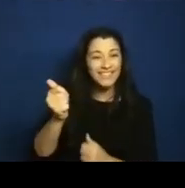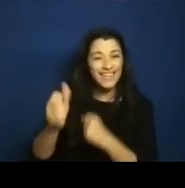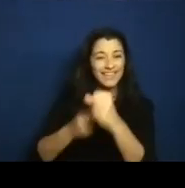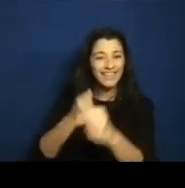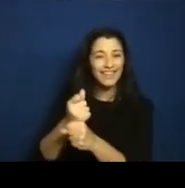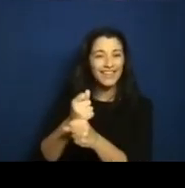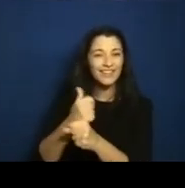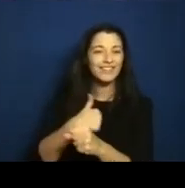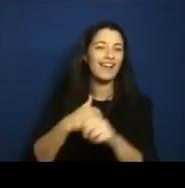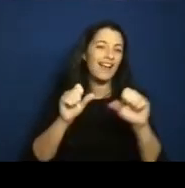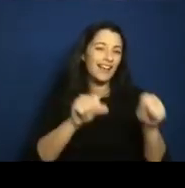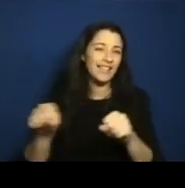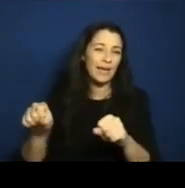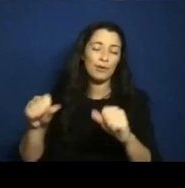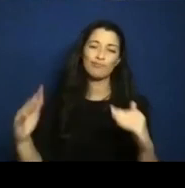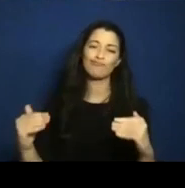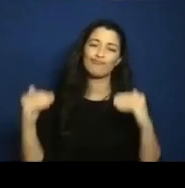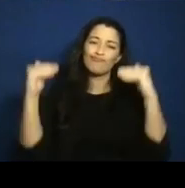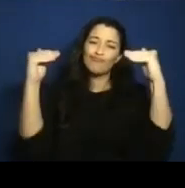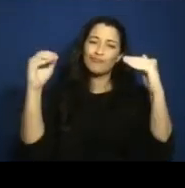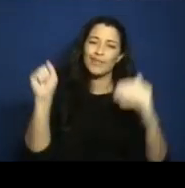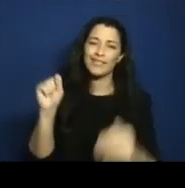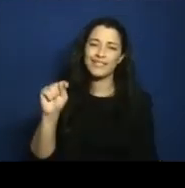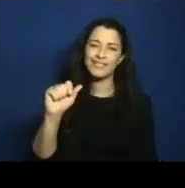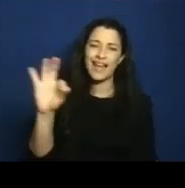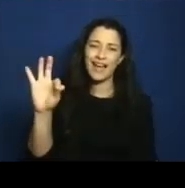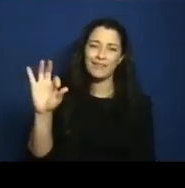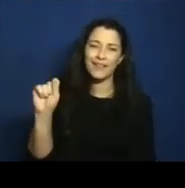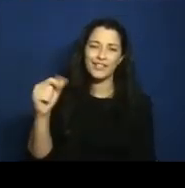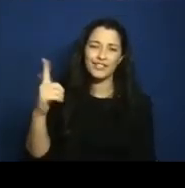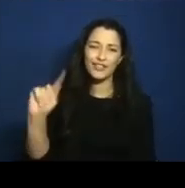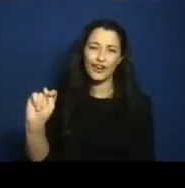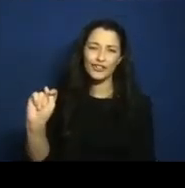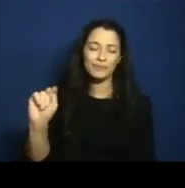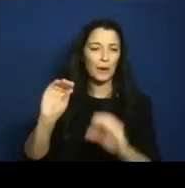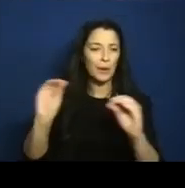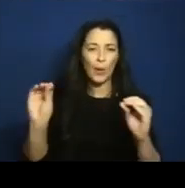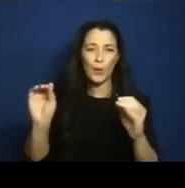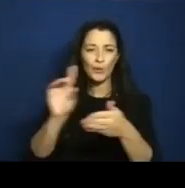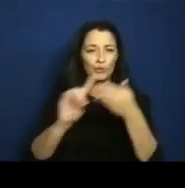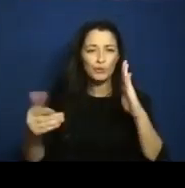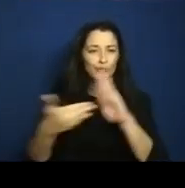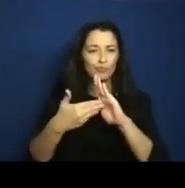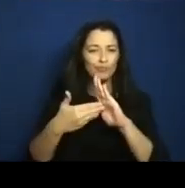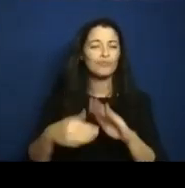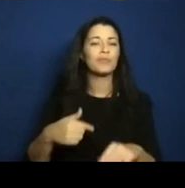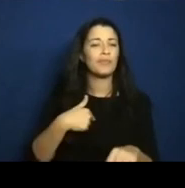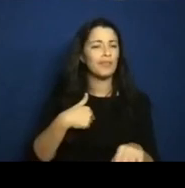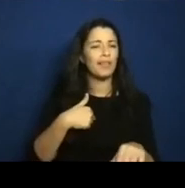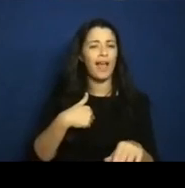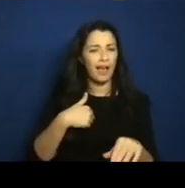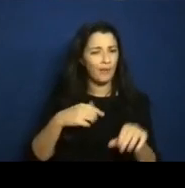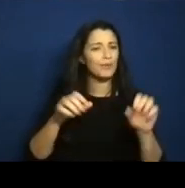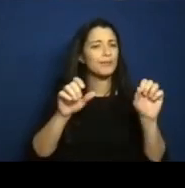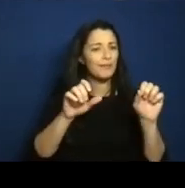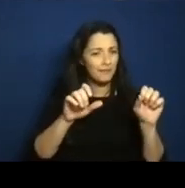to reach the rank of staff sergeant without being discriminated against. I was able to serve as a sexual assault and